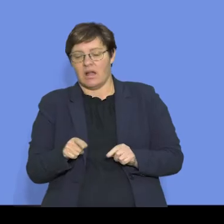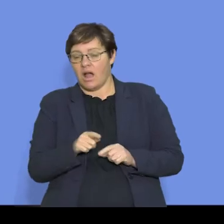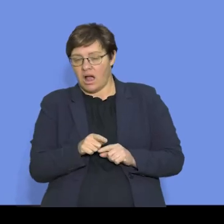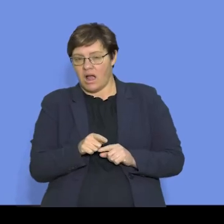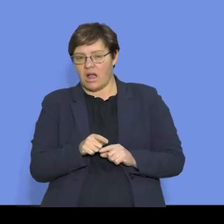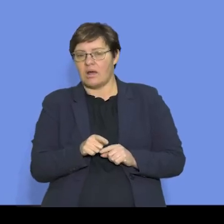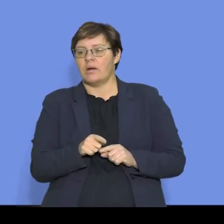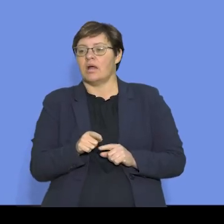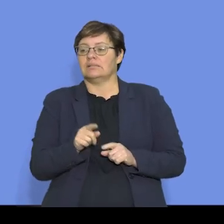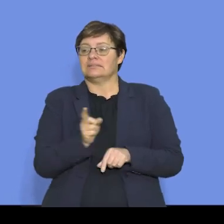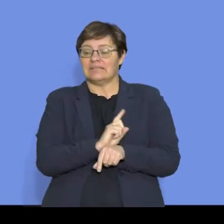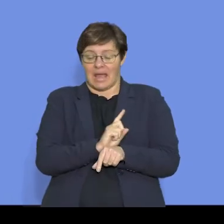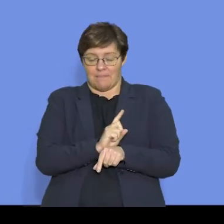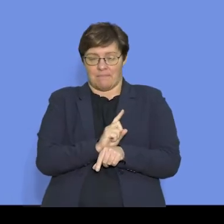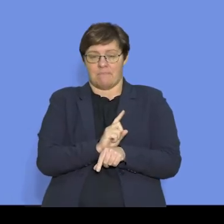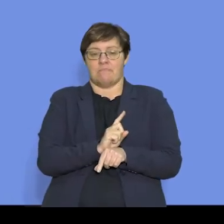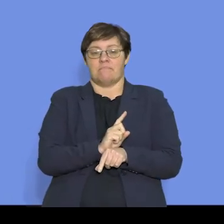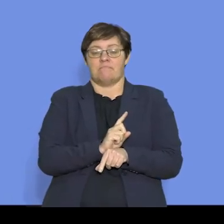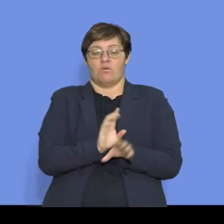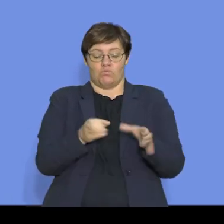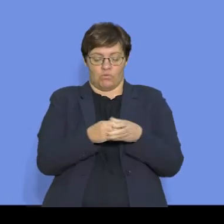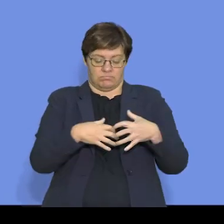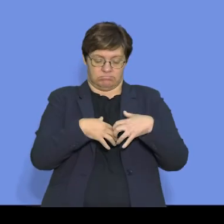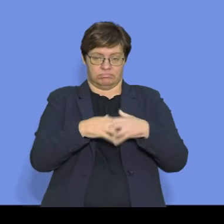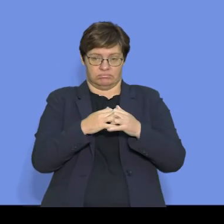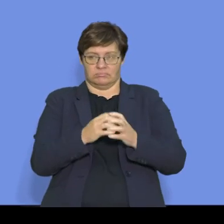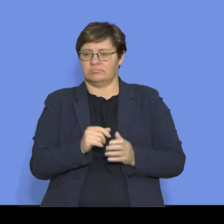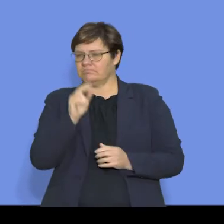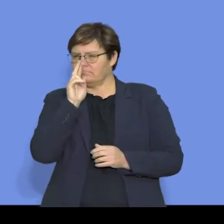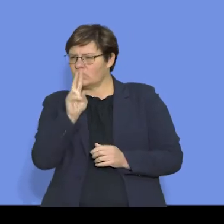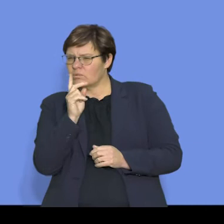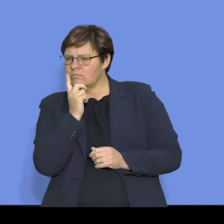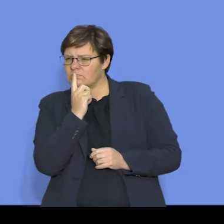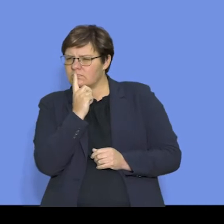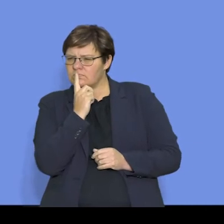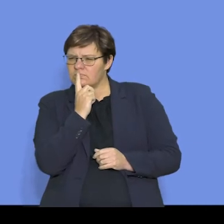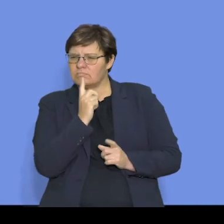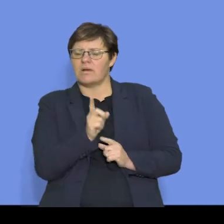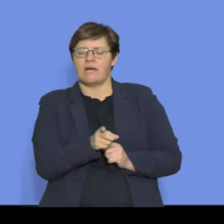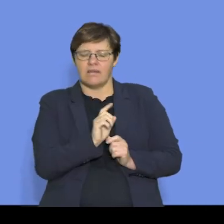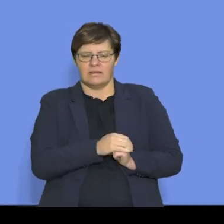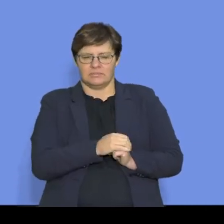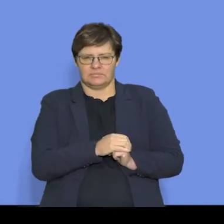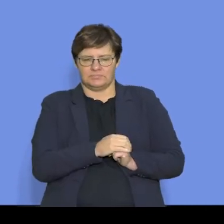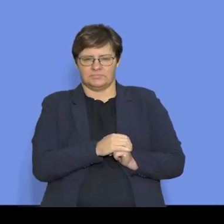group arose. So let's actually have a look at this diagram.